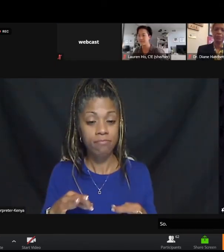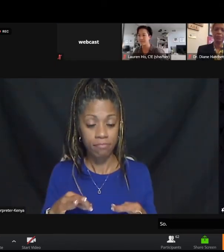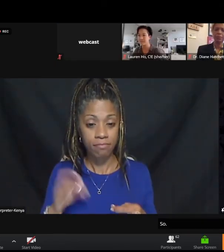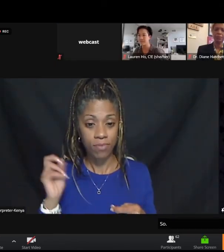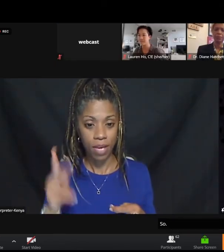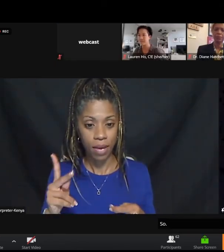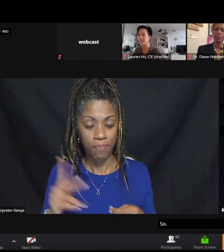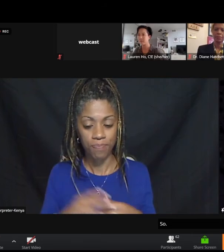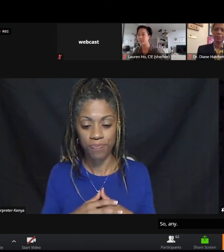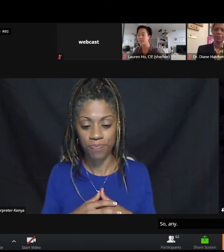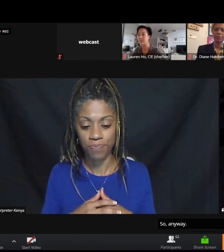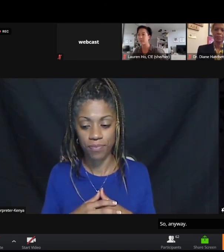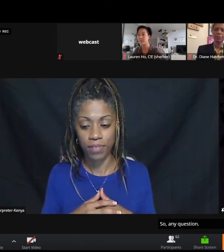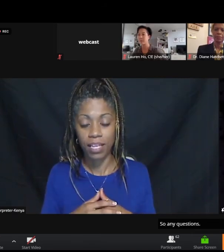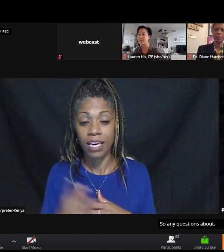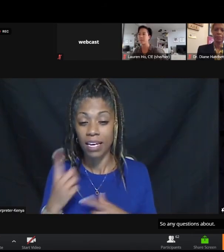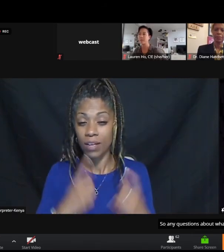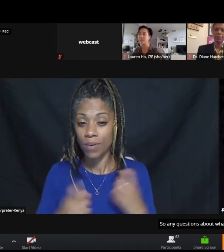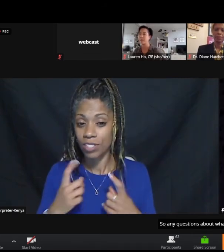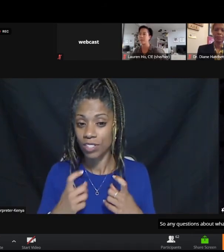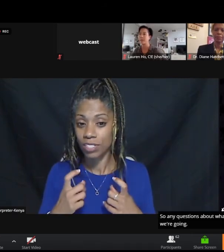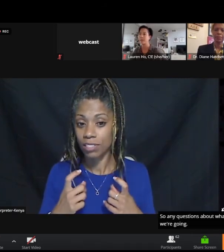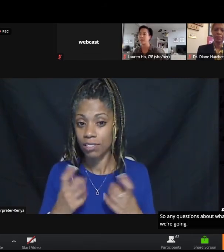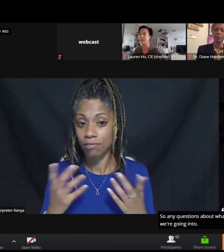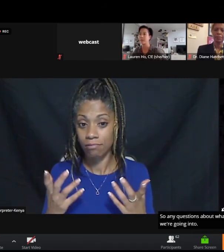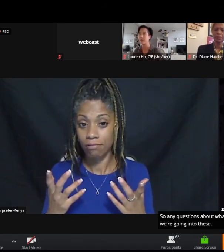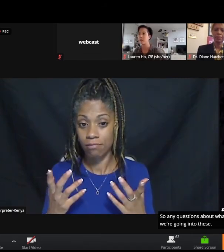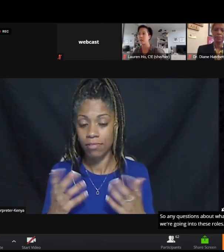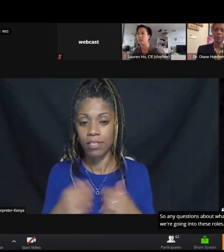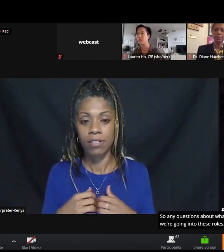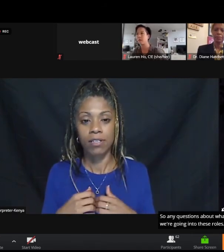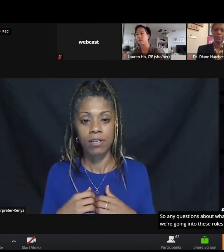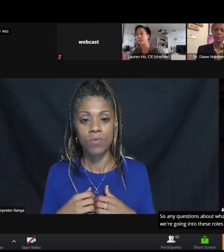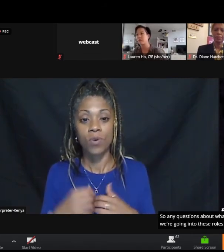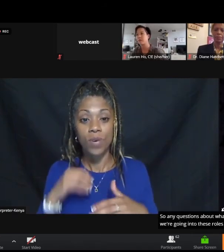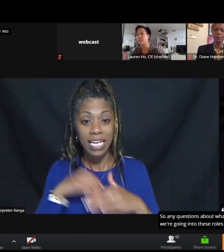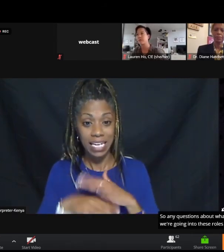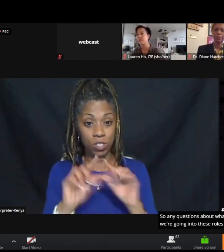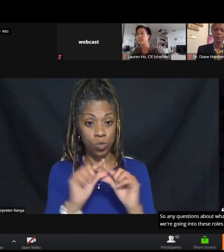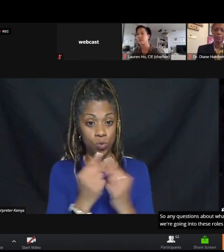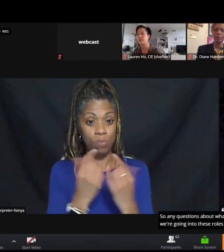So any questions about what we're doing now? We're going into these role-alike groups.